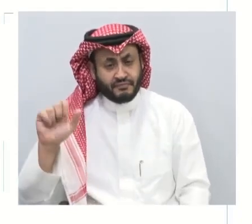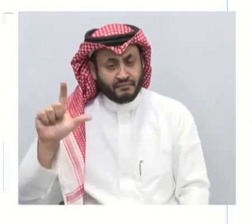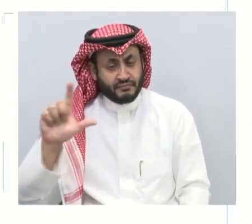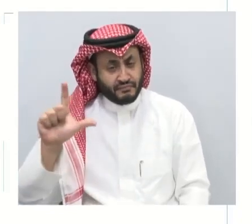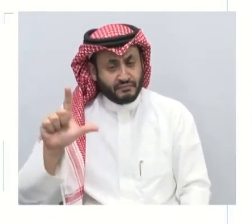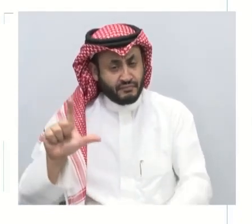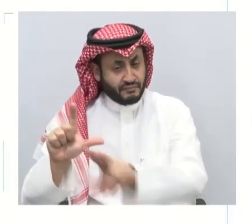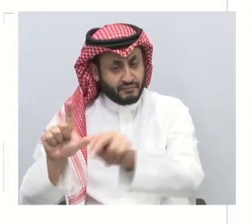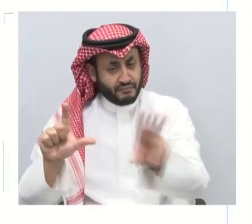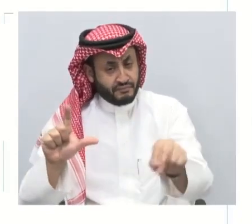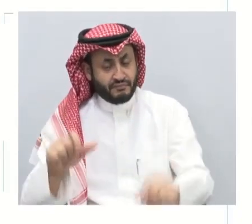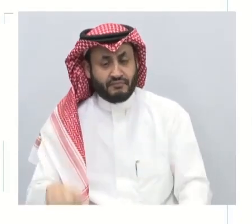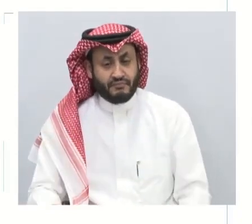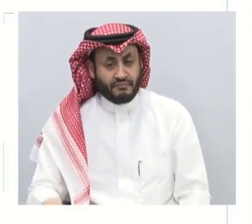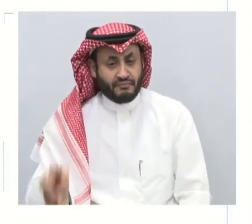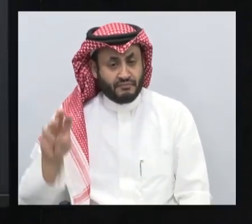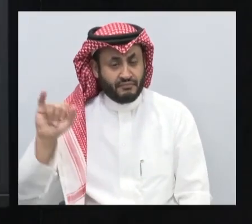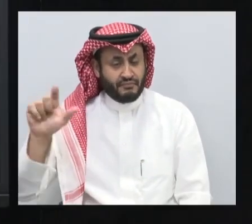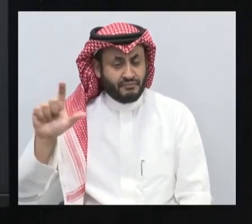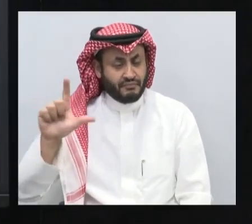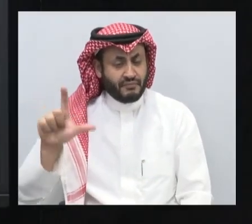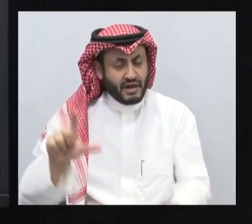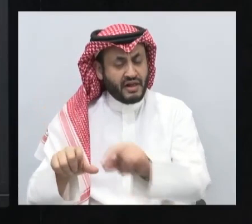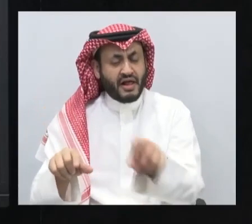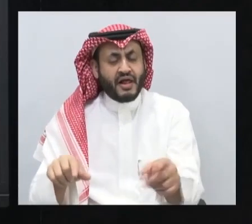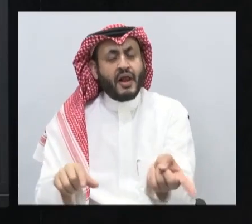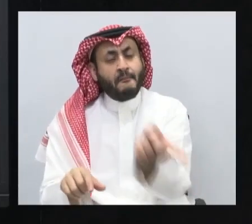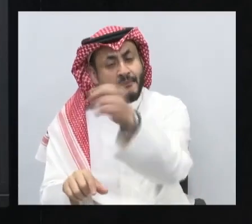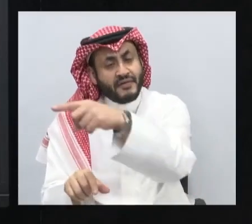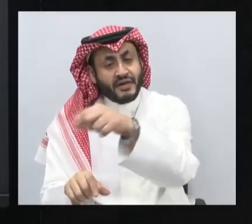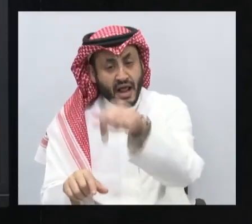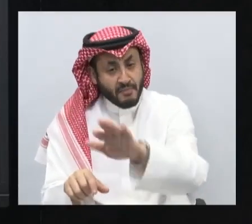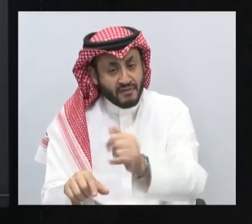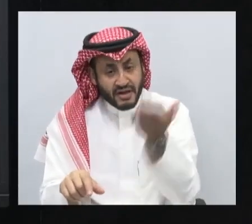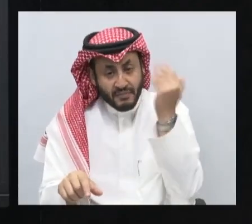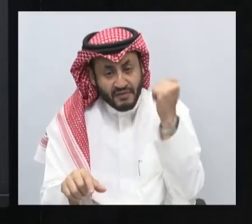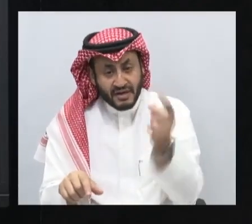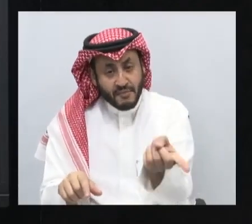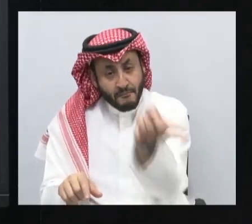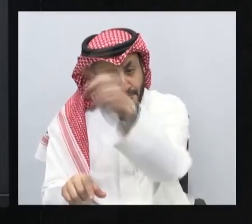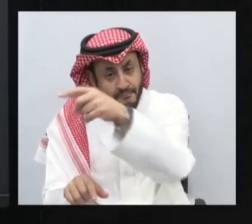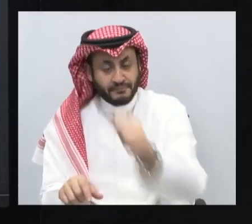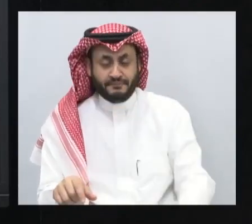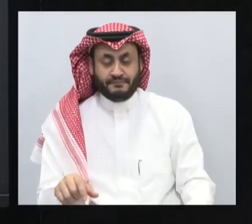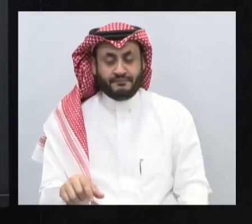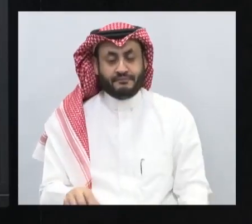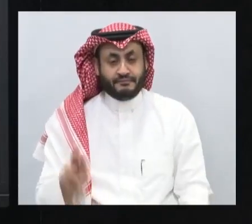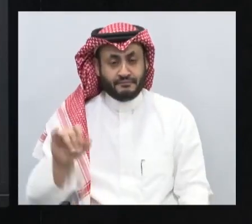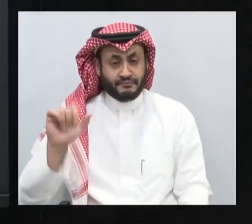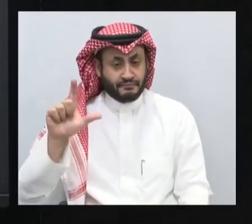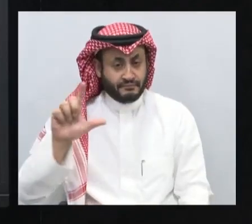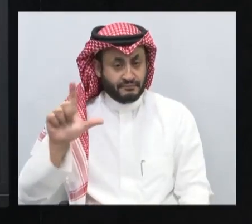school. It means almost the same. I will go to school. I'm going to go to school is almost the